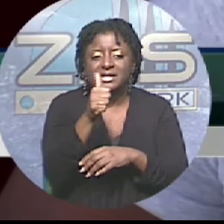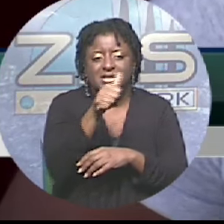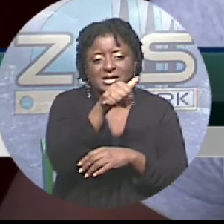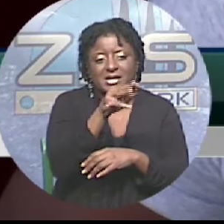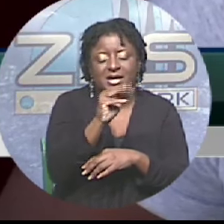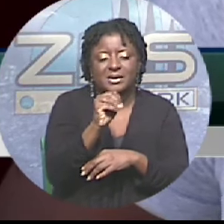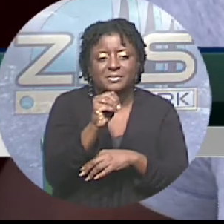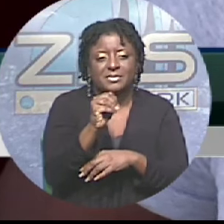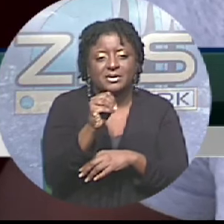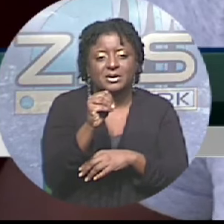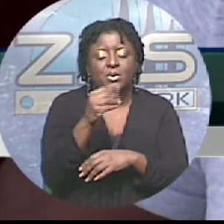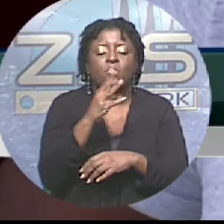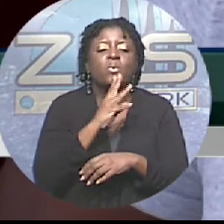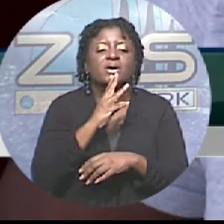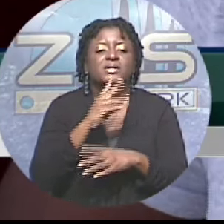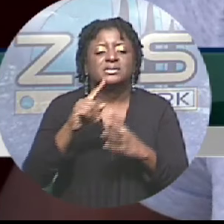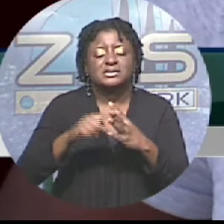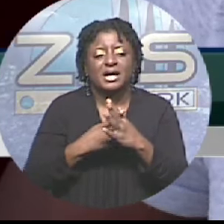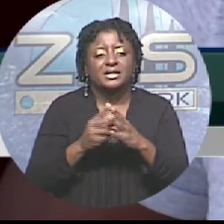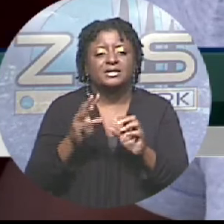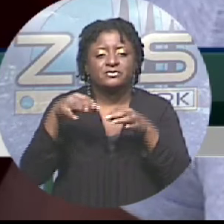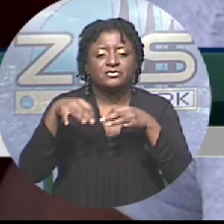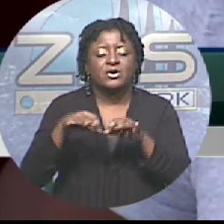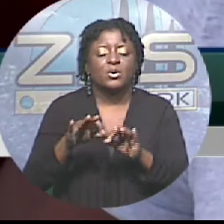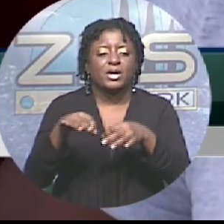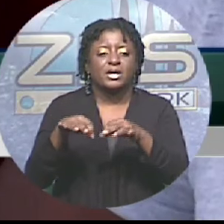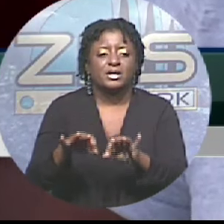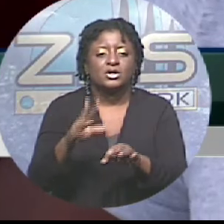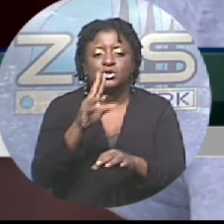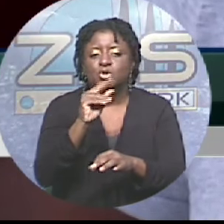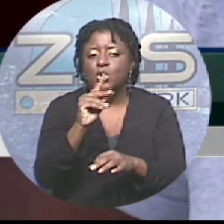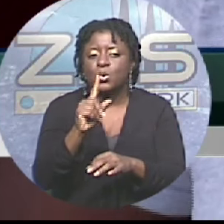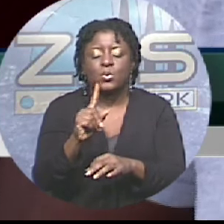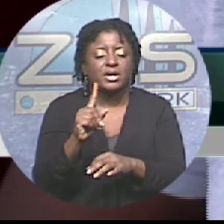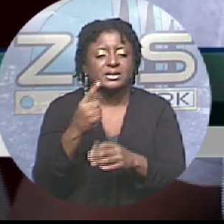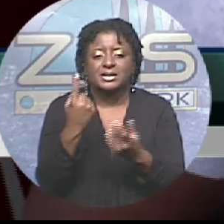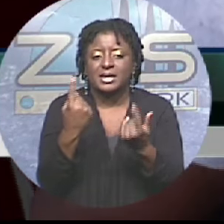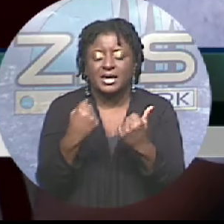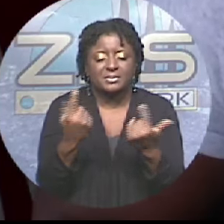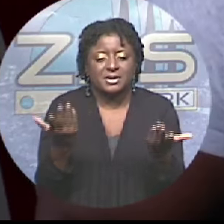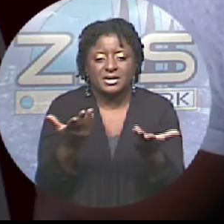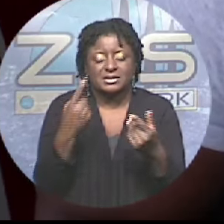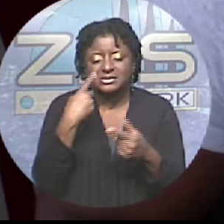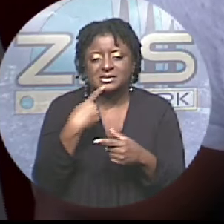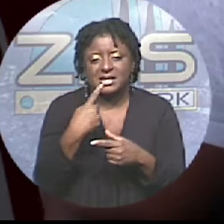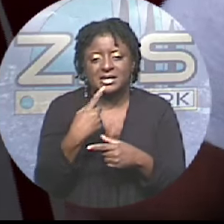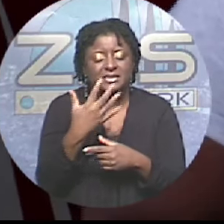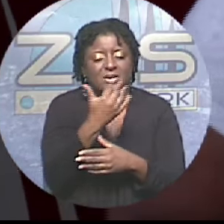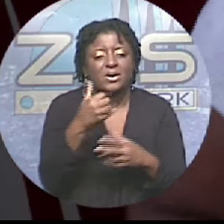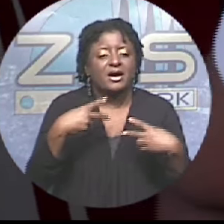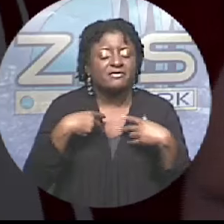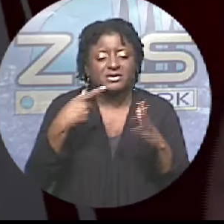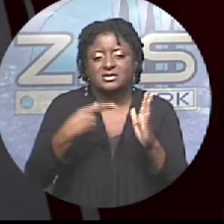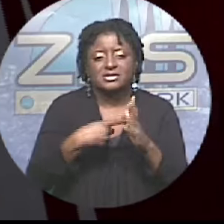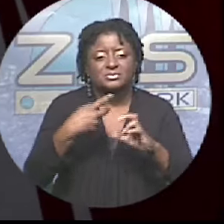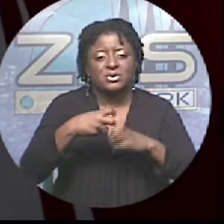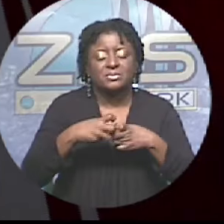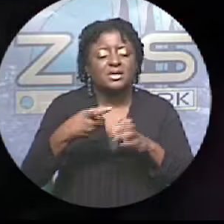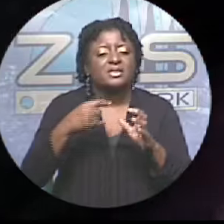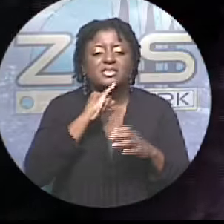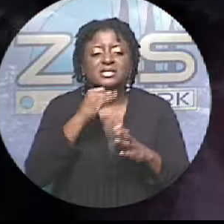but water started flowing. Nobody came down here to say anything that they were having this problem today. This is the first